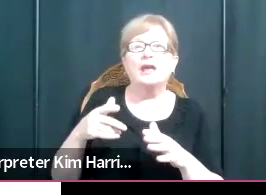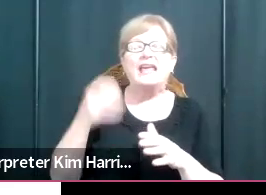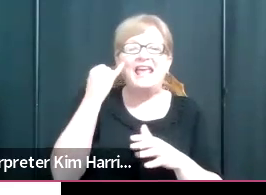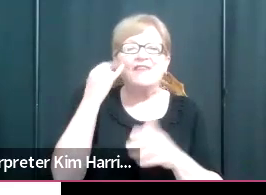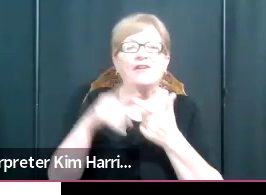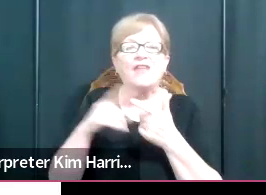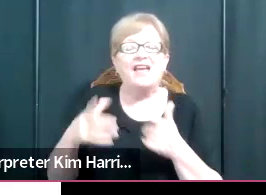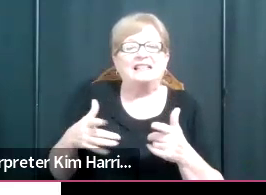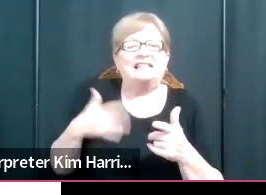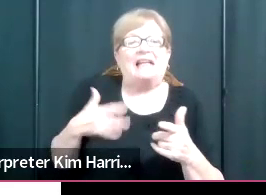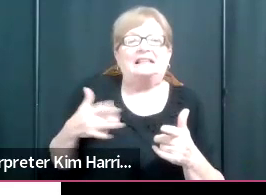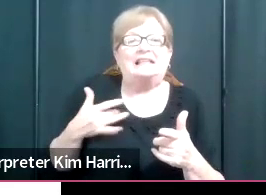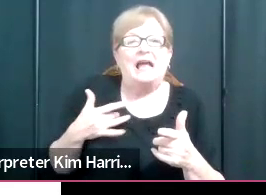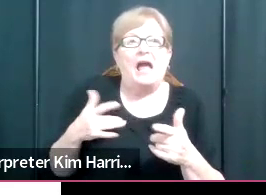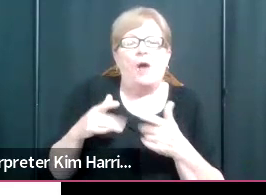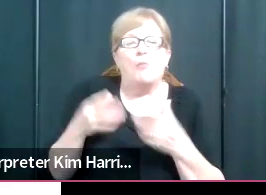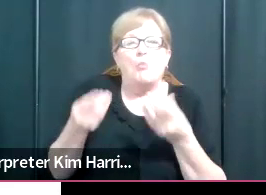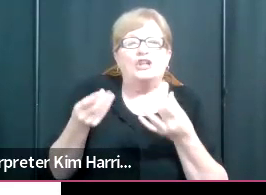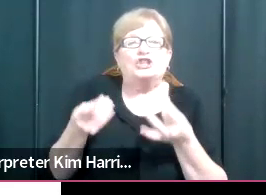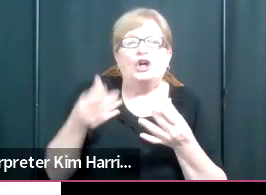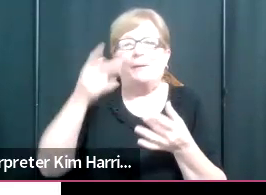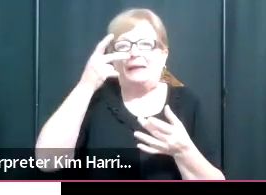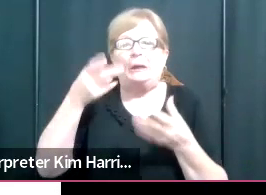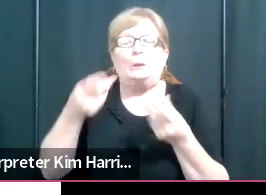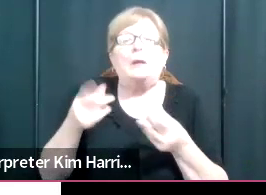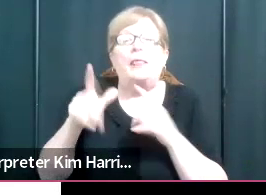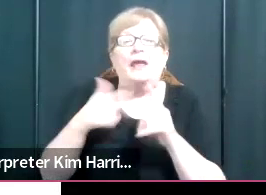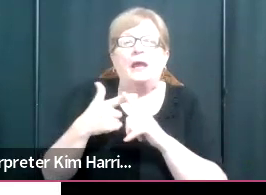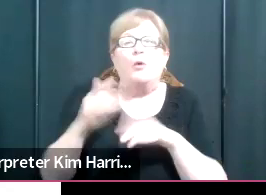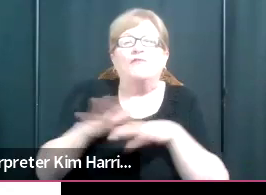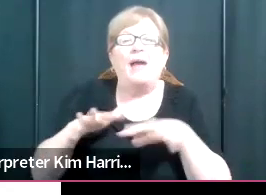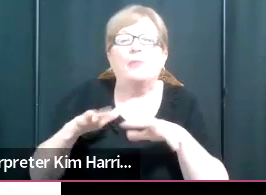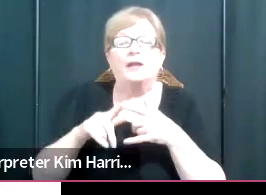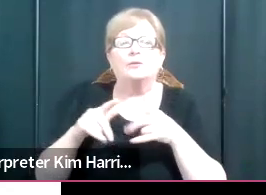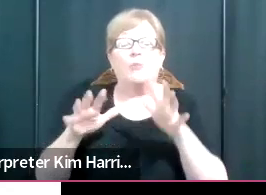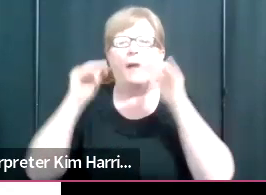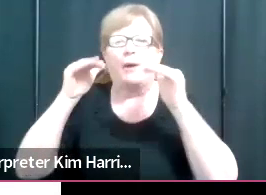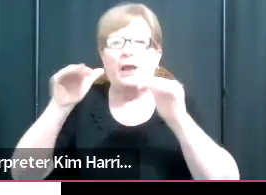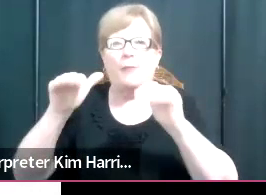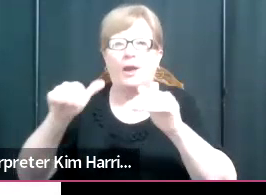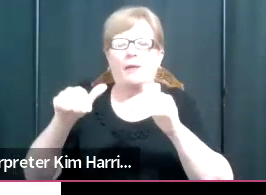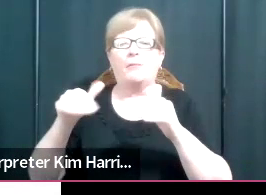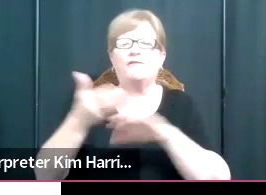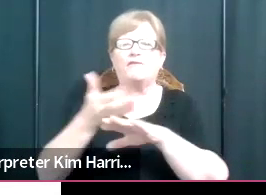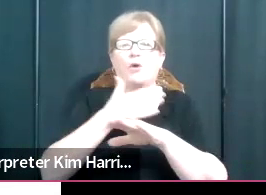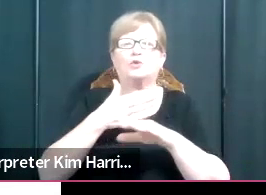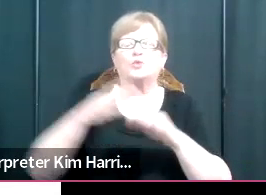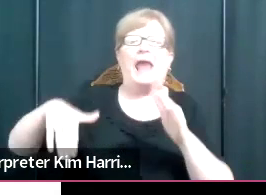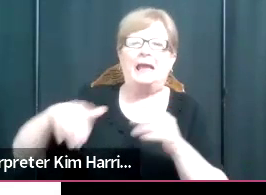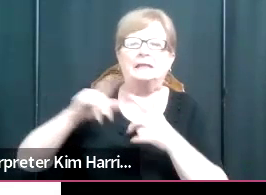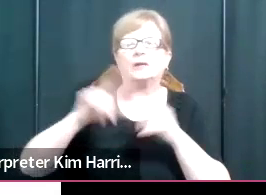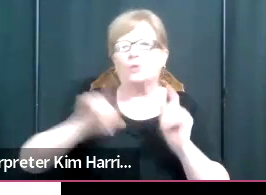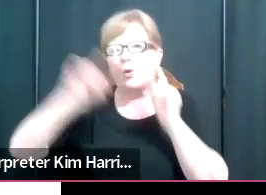it will vibrate or provide an auditory clue to alert someone to the fact that there's a need